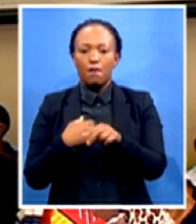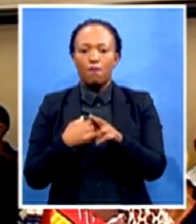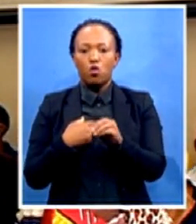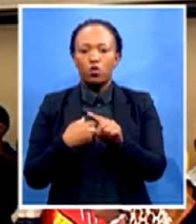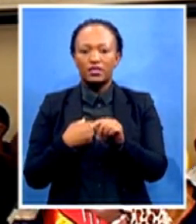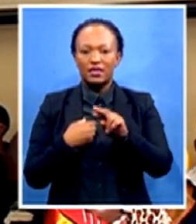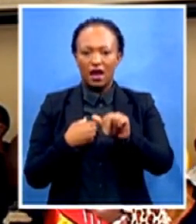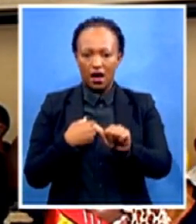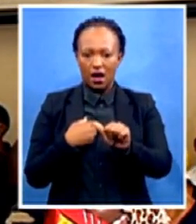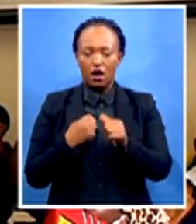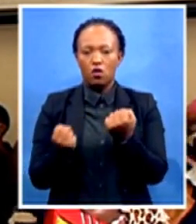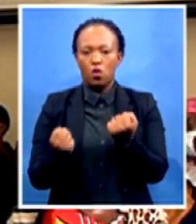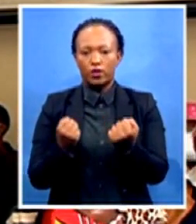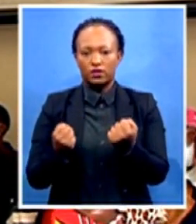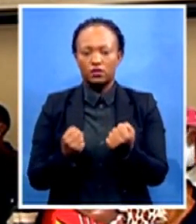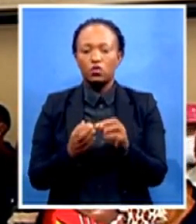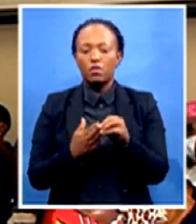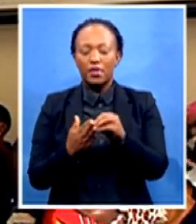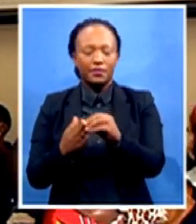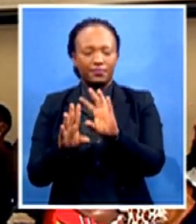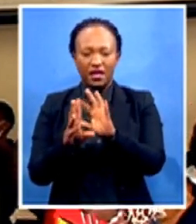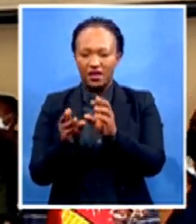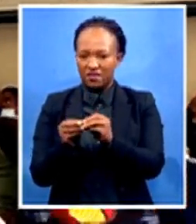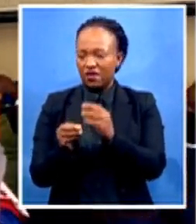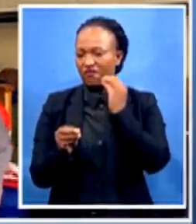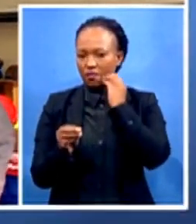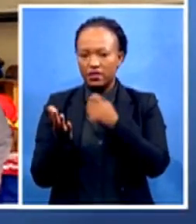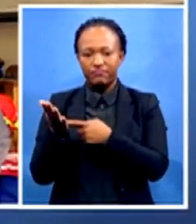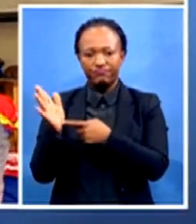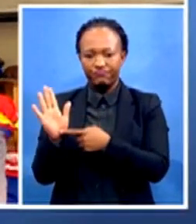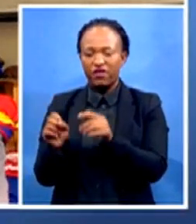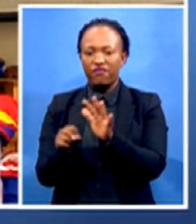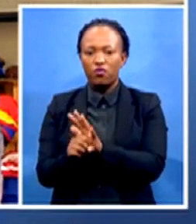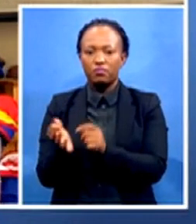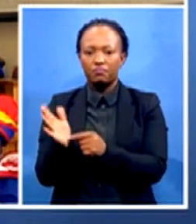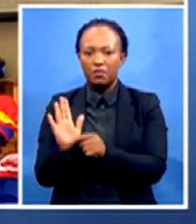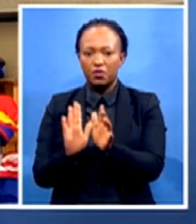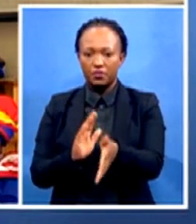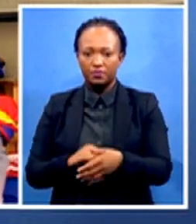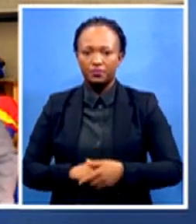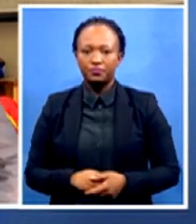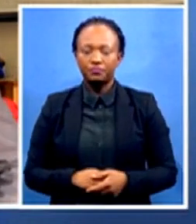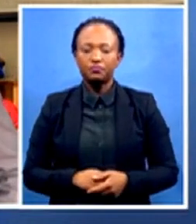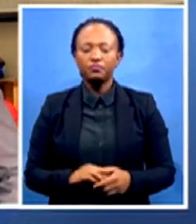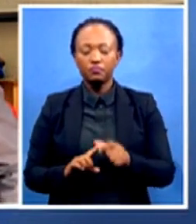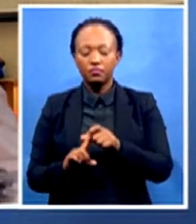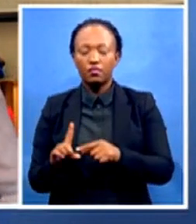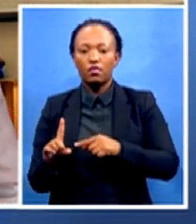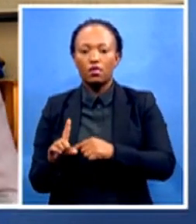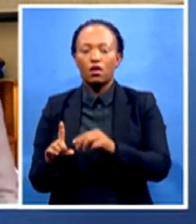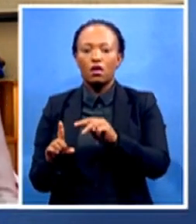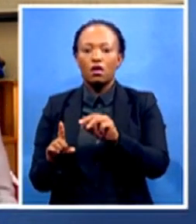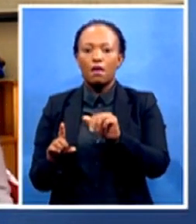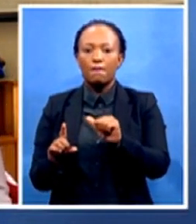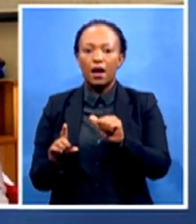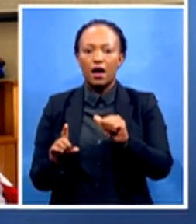detail as it happens. Maakegeketla Mohlabe there, thank you so much for talking to us about that very